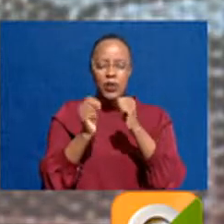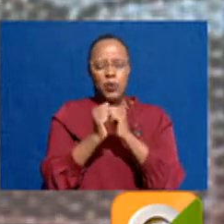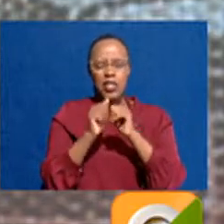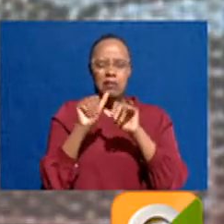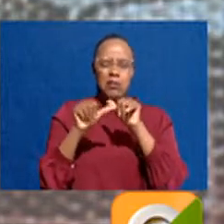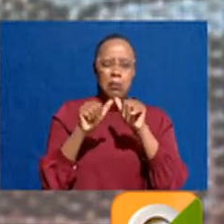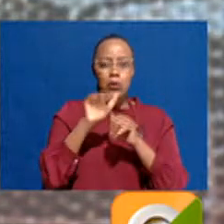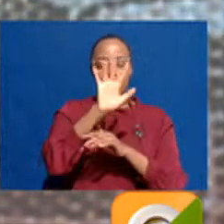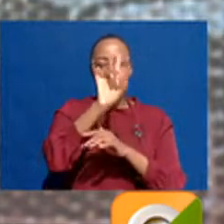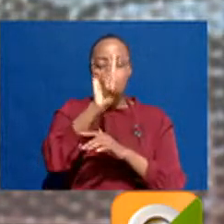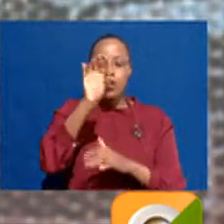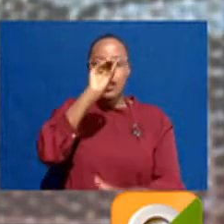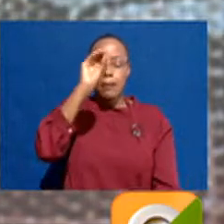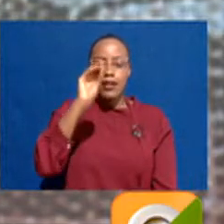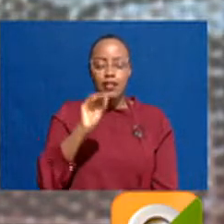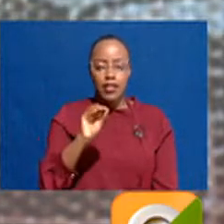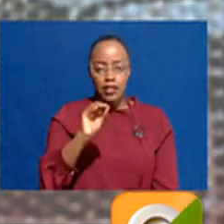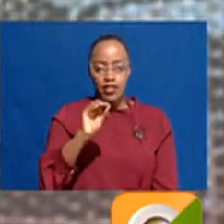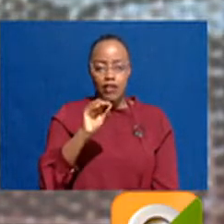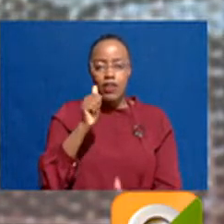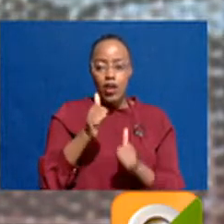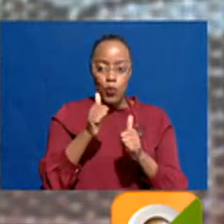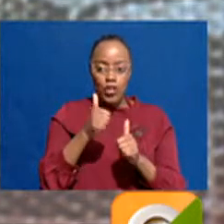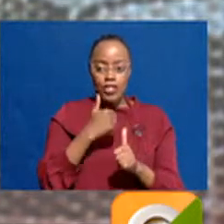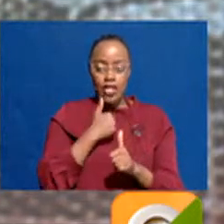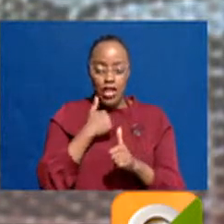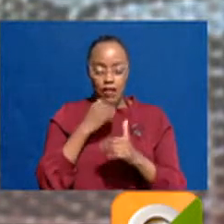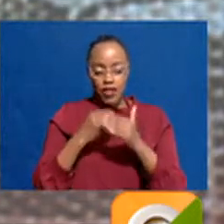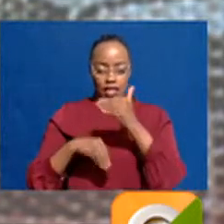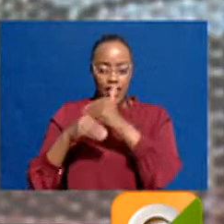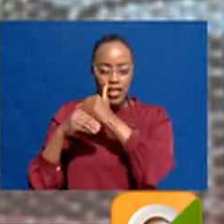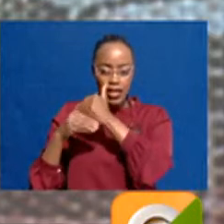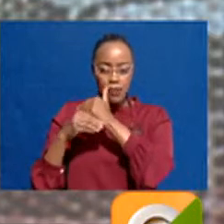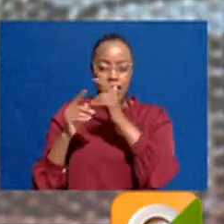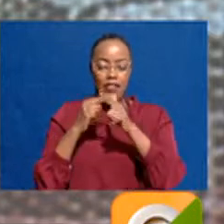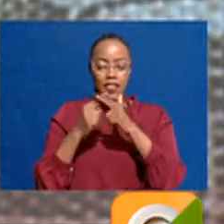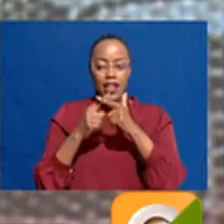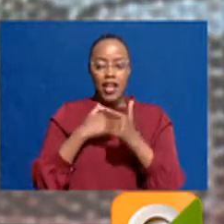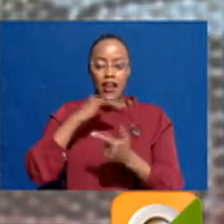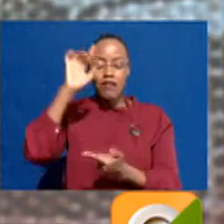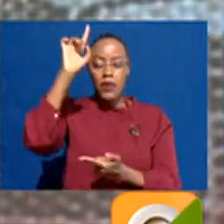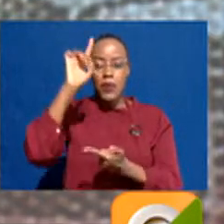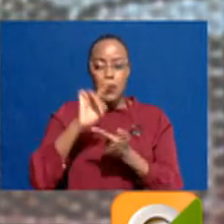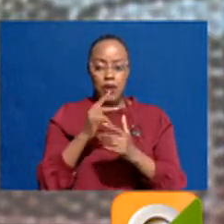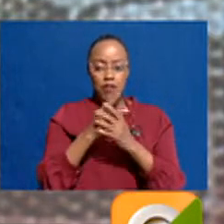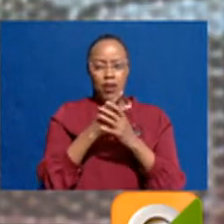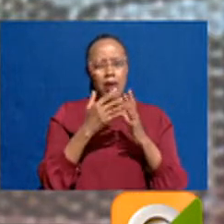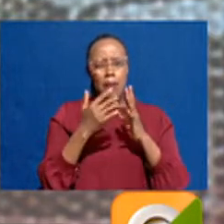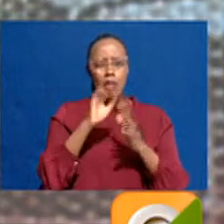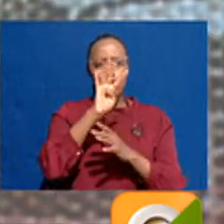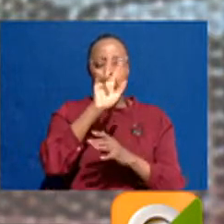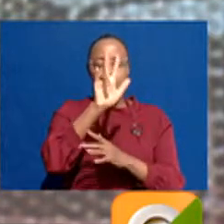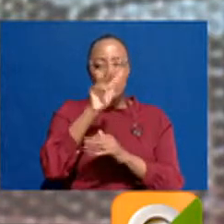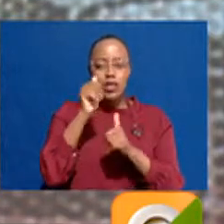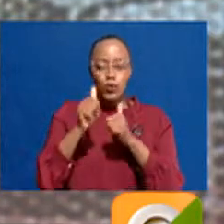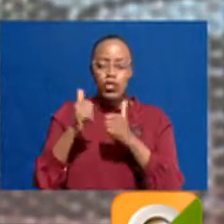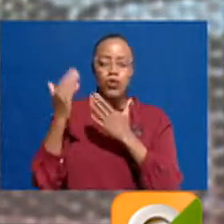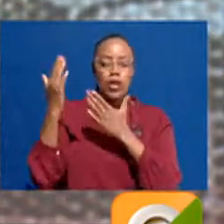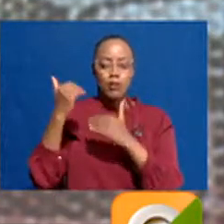about 51%. That is wage bill to revenue. It's now come down to about 43%, projected to go